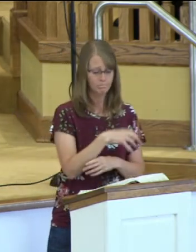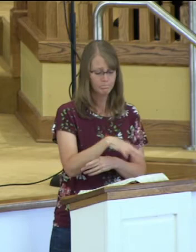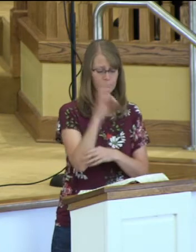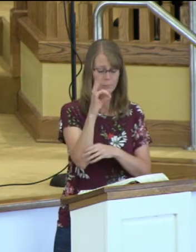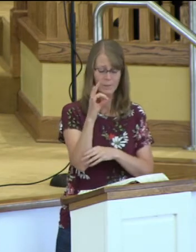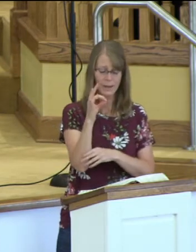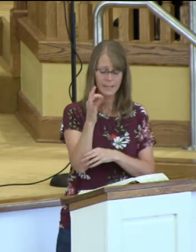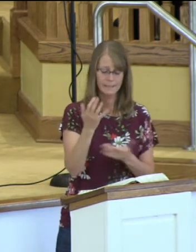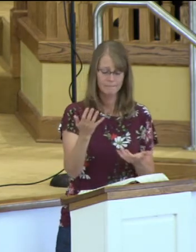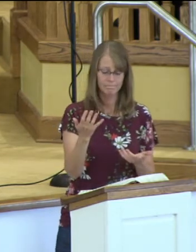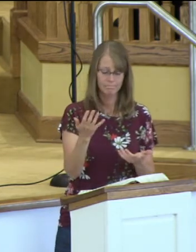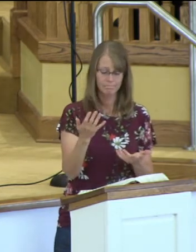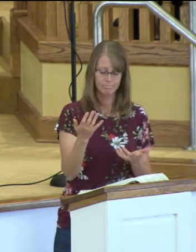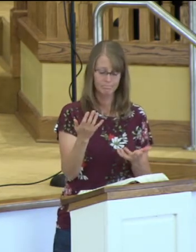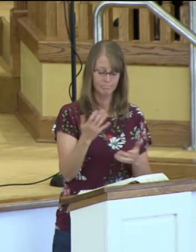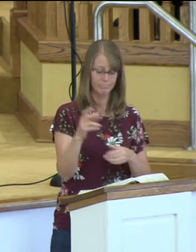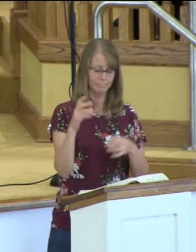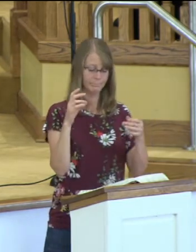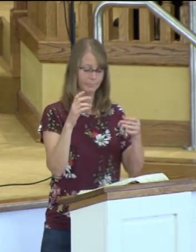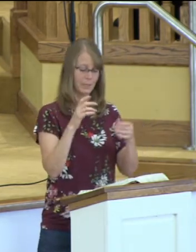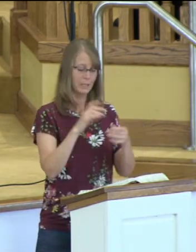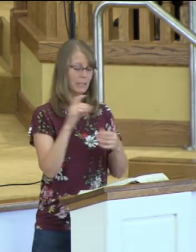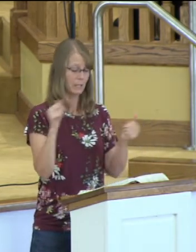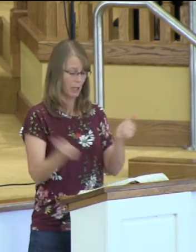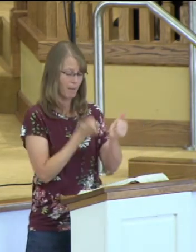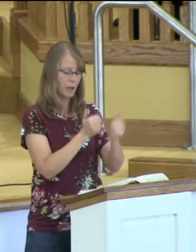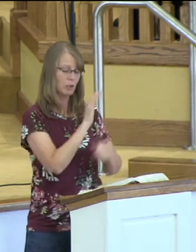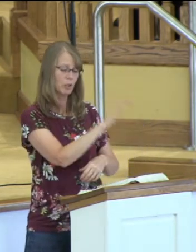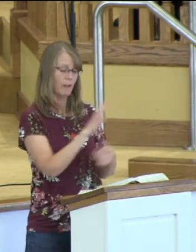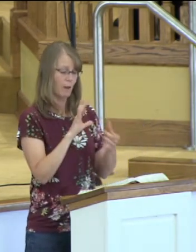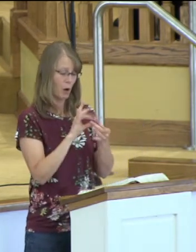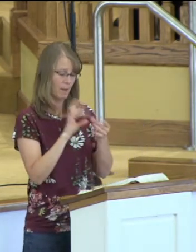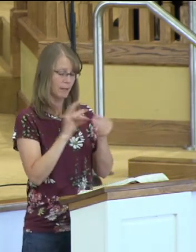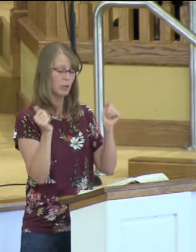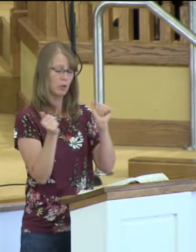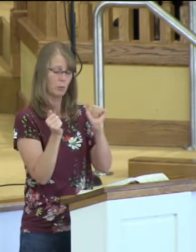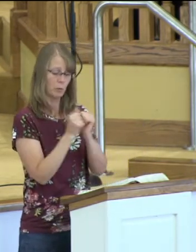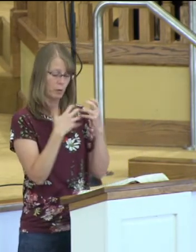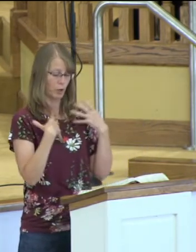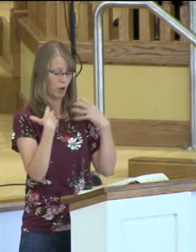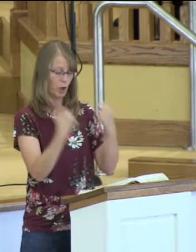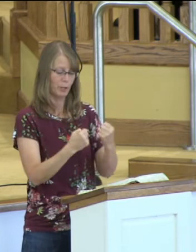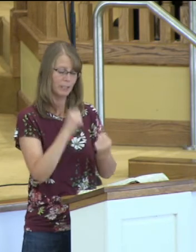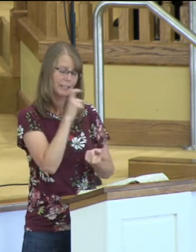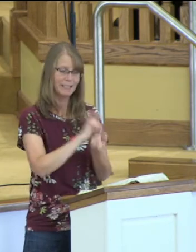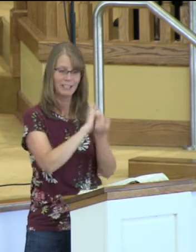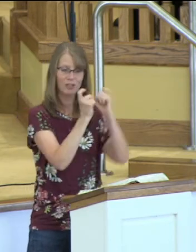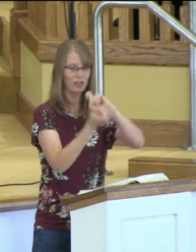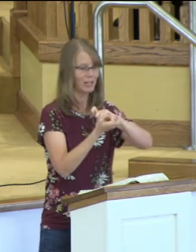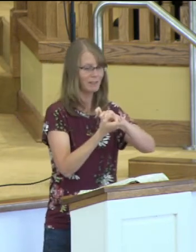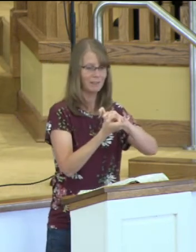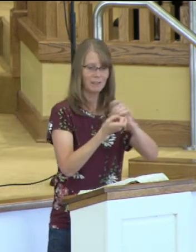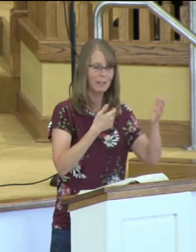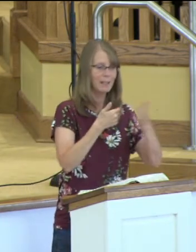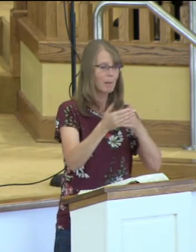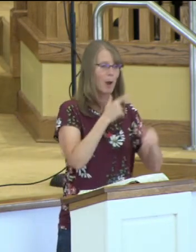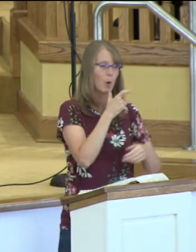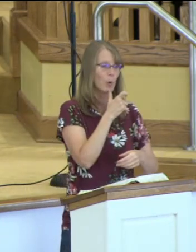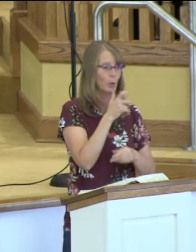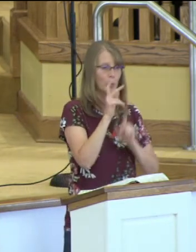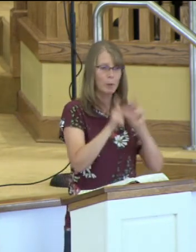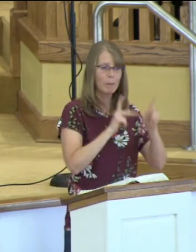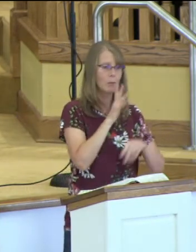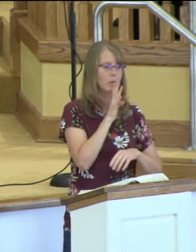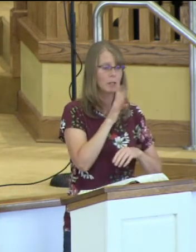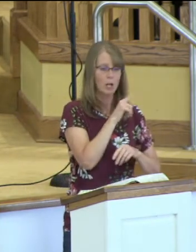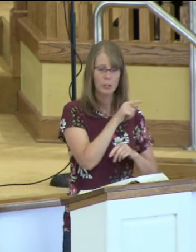only their message was with courage, their message did not change to who they were when they were talking to different people. Their message was